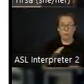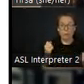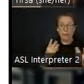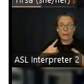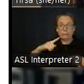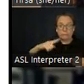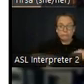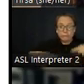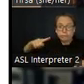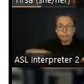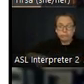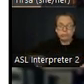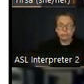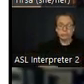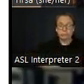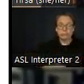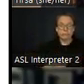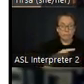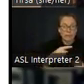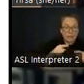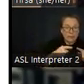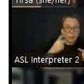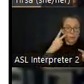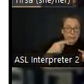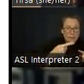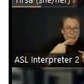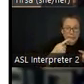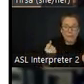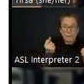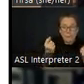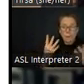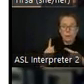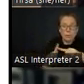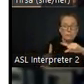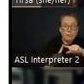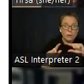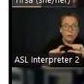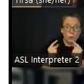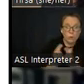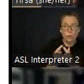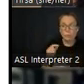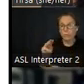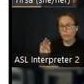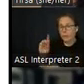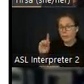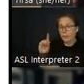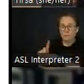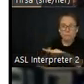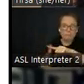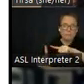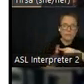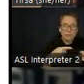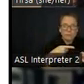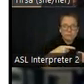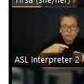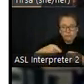when referencing from the line above, we had multiple different groups, different media, different areas to reach as